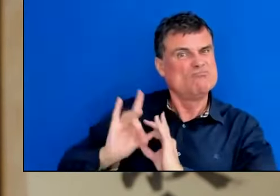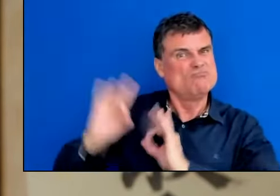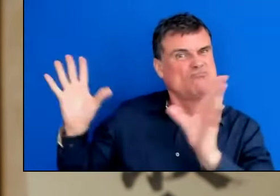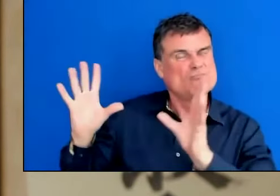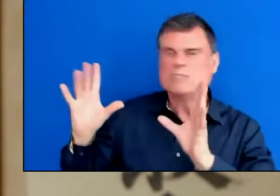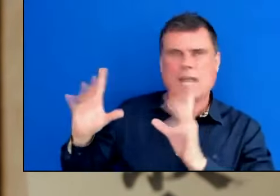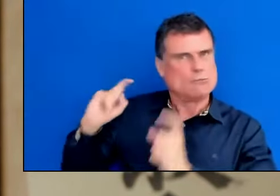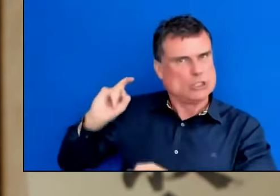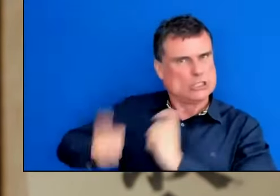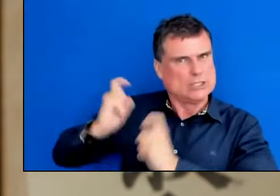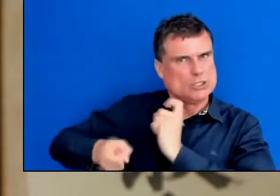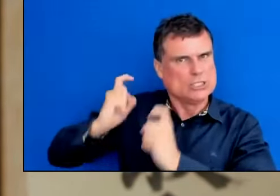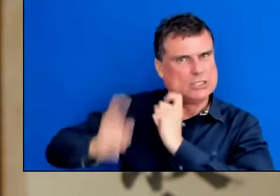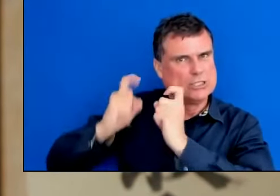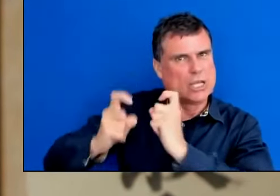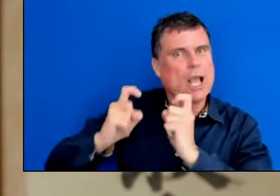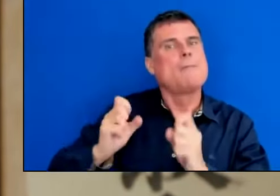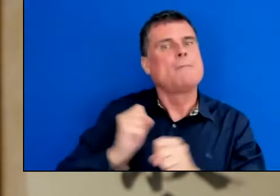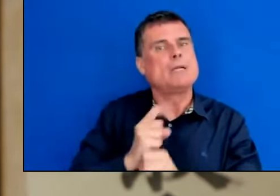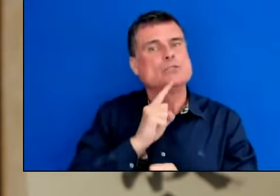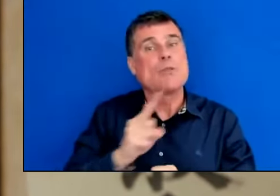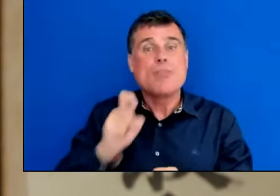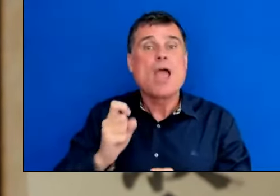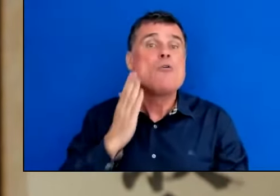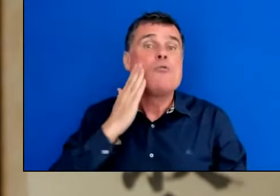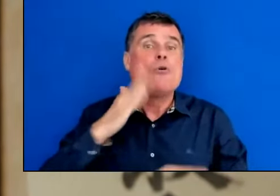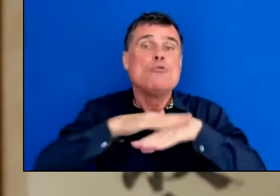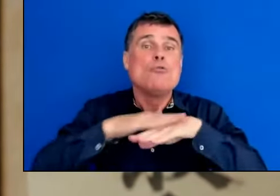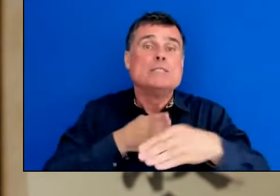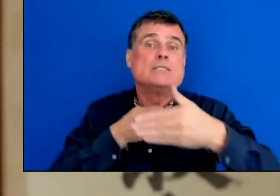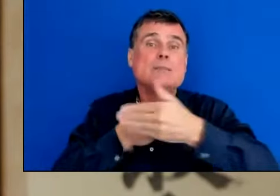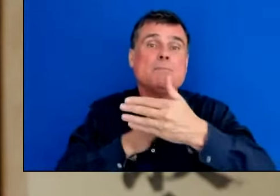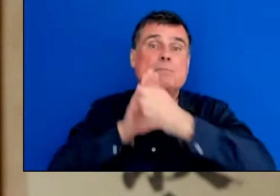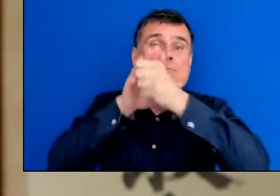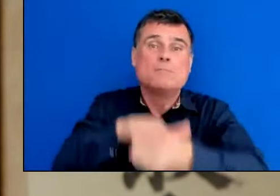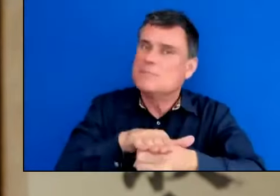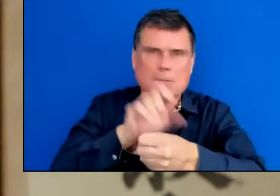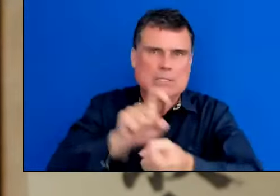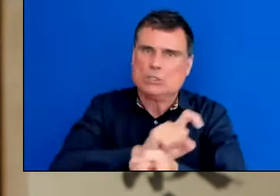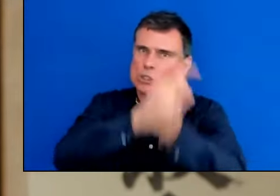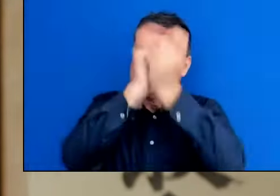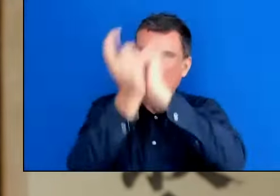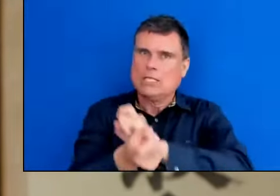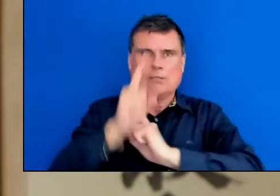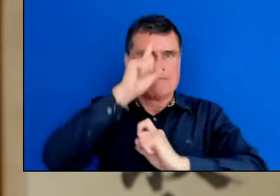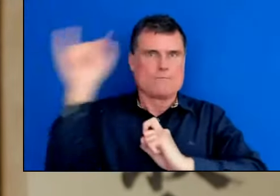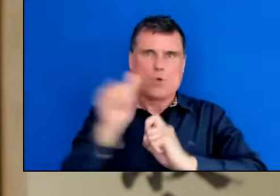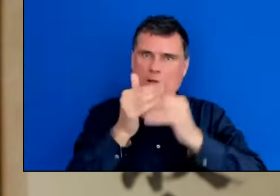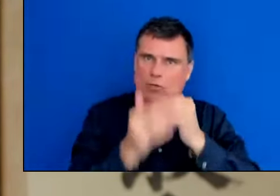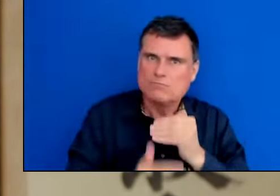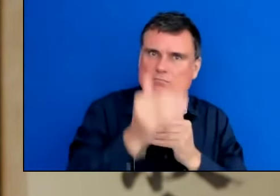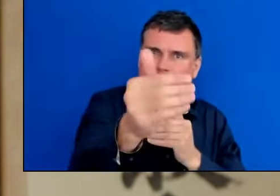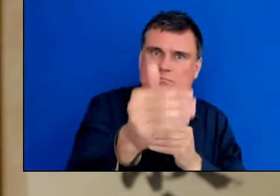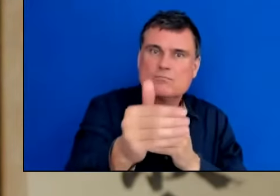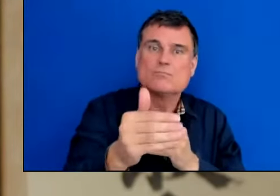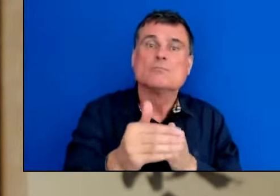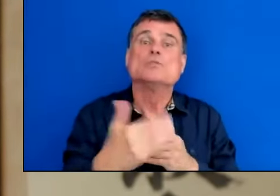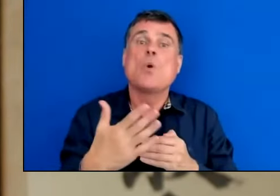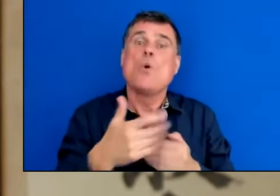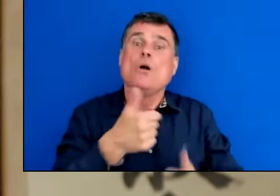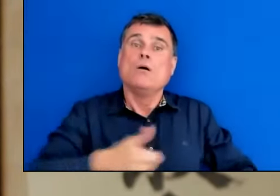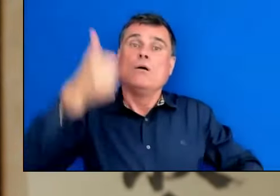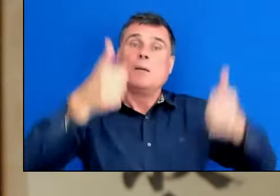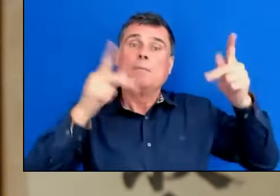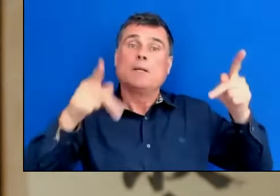we can make change and address racism in a meaningful and lasting way. To the elders and everyone who